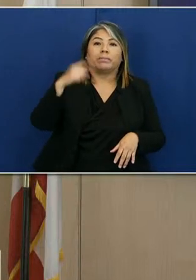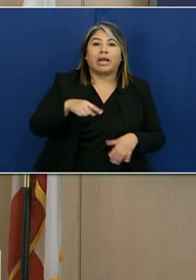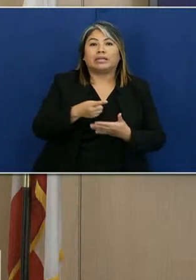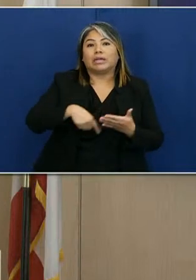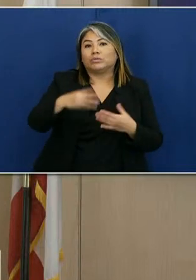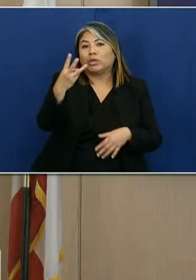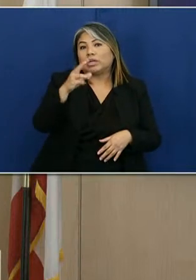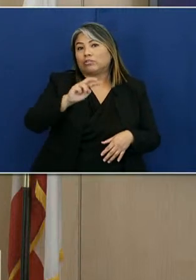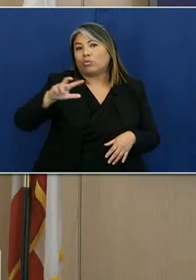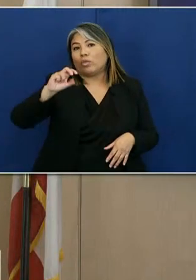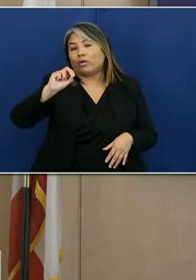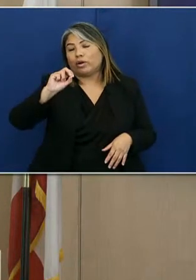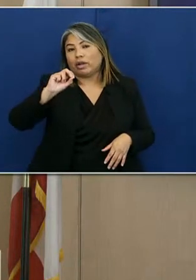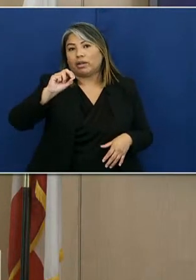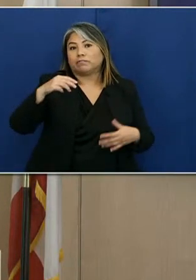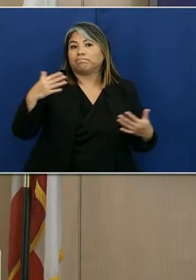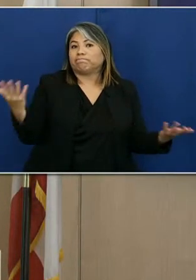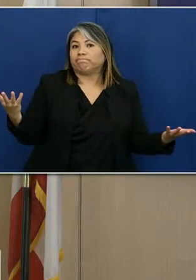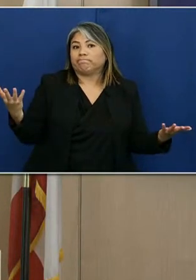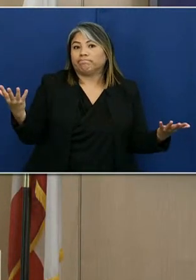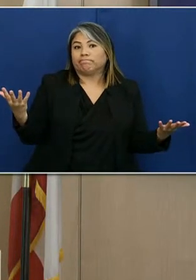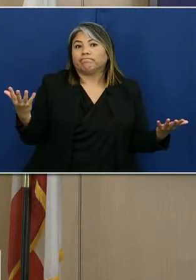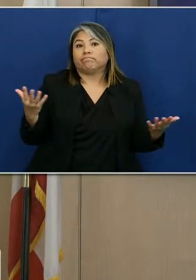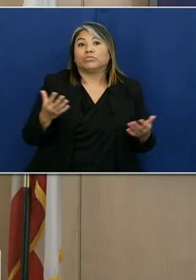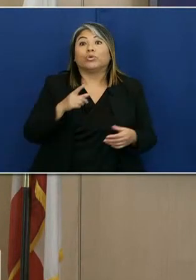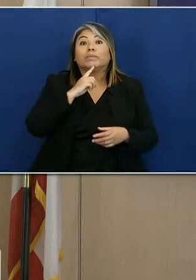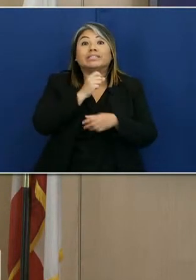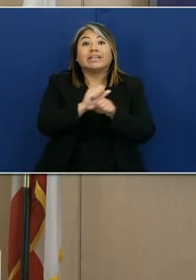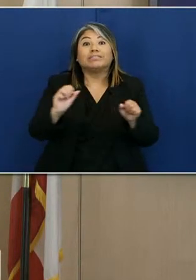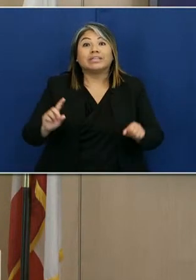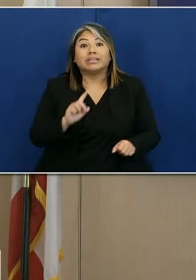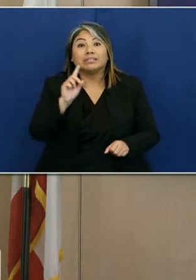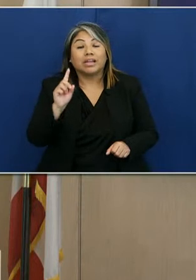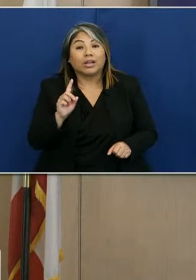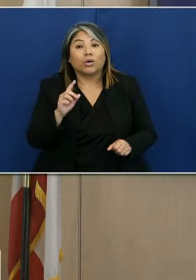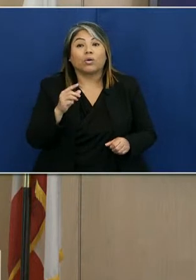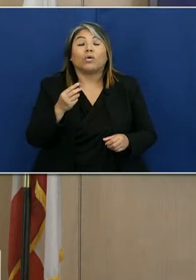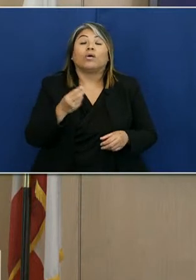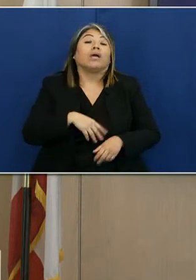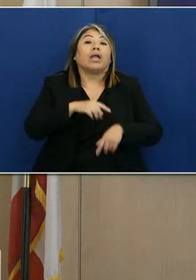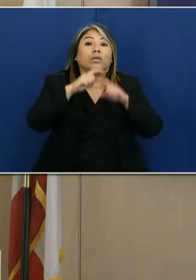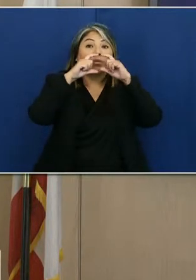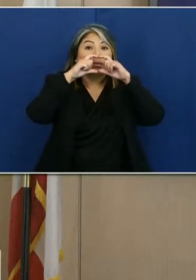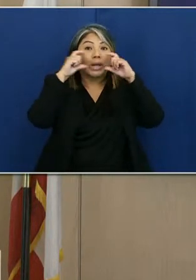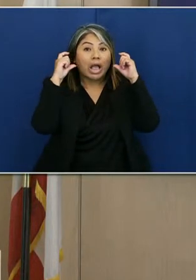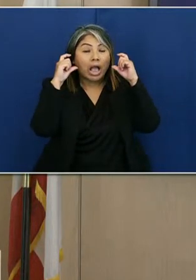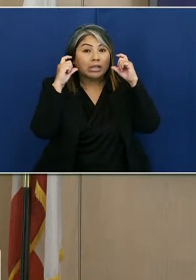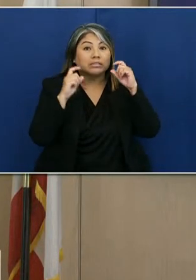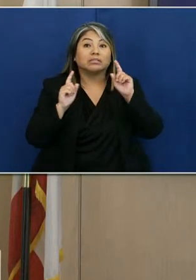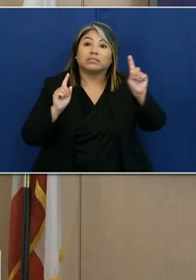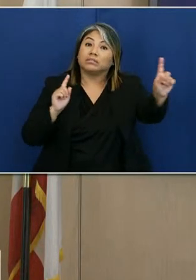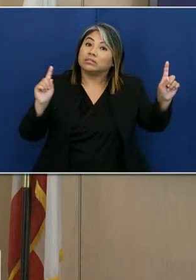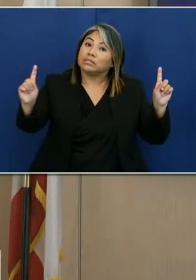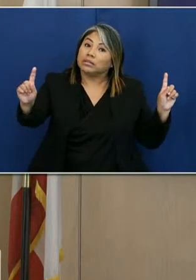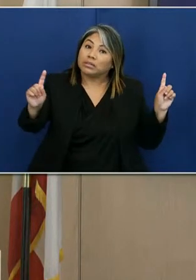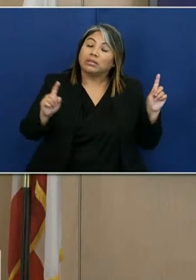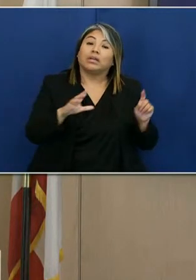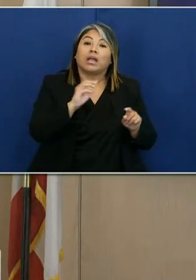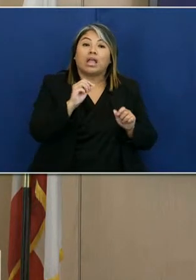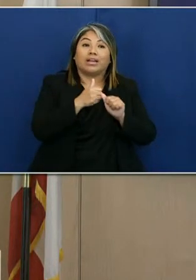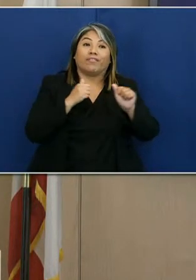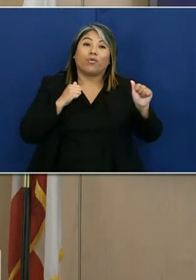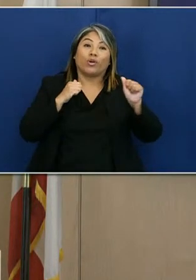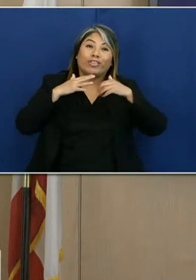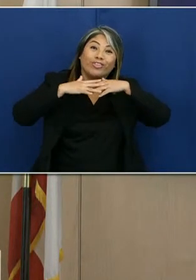next Wednesday at 2:30. Until then, please be safe, San Diego, and wear those masks, observe social distancing, and